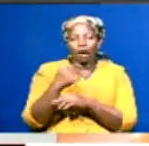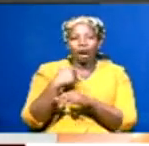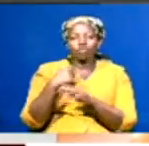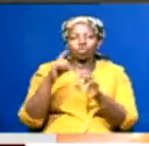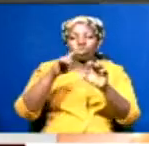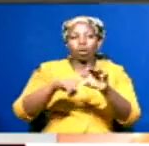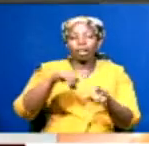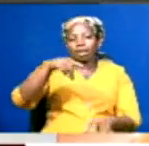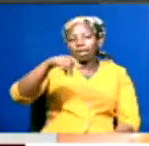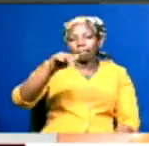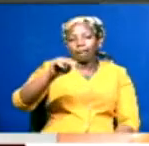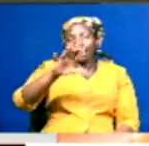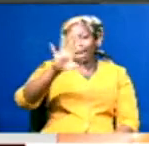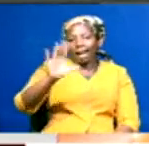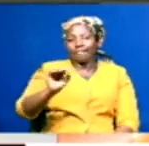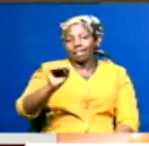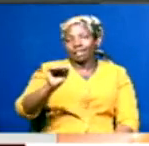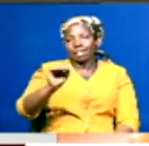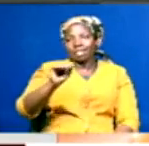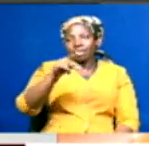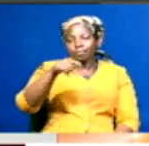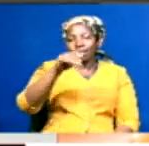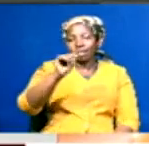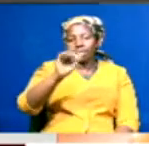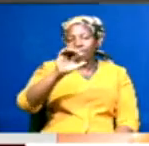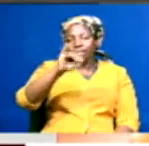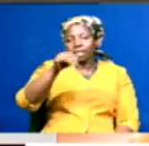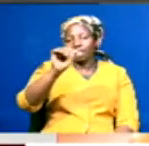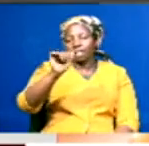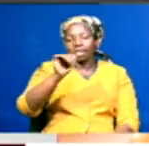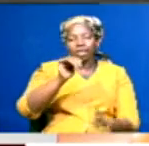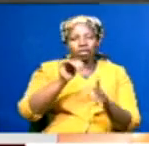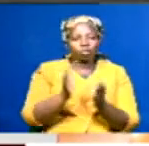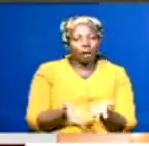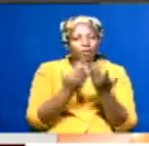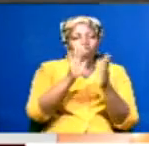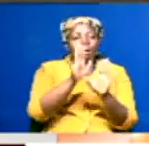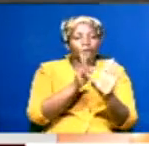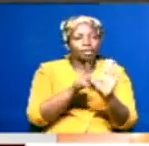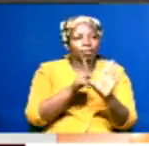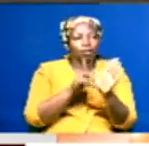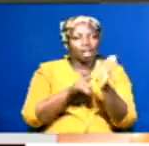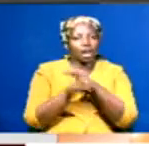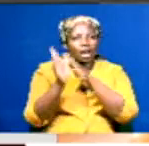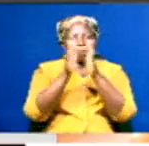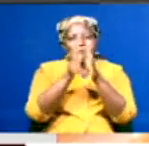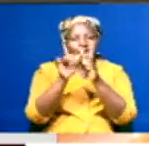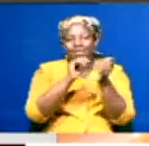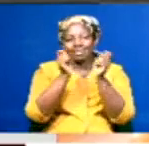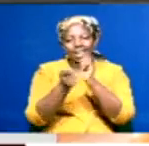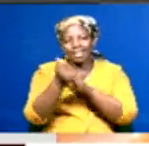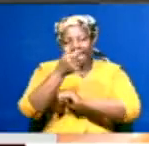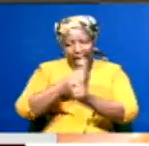Climate Justice Alliance, PACJA, to enhance their participation in climate change adaptation initiatives. This